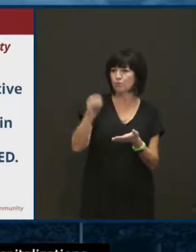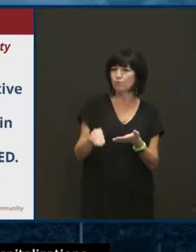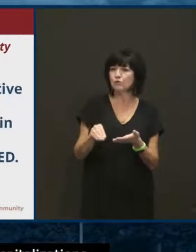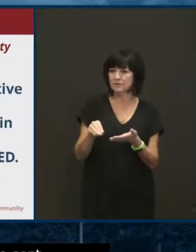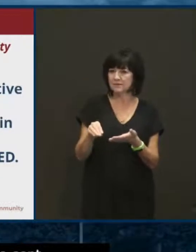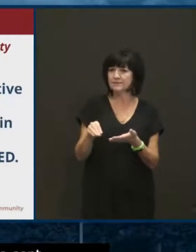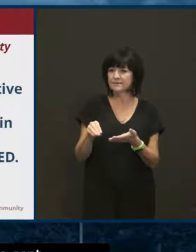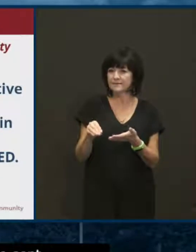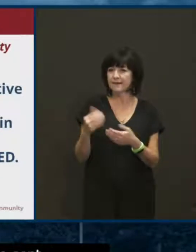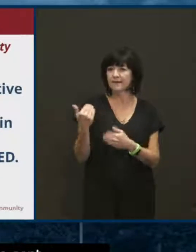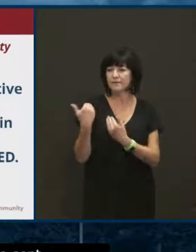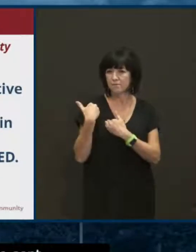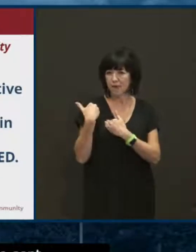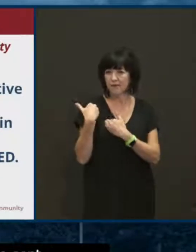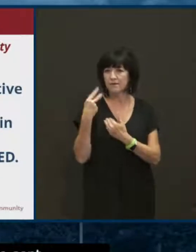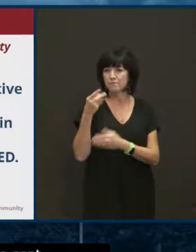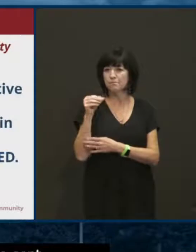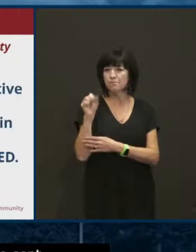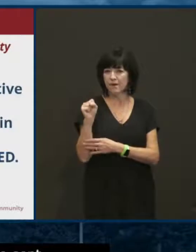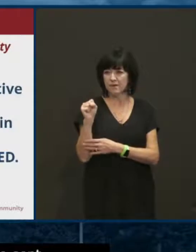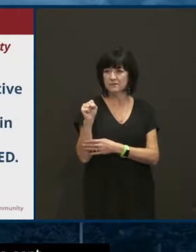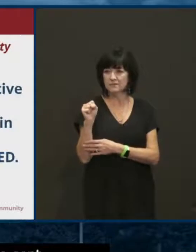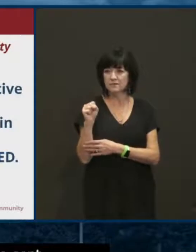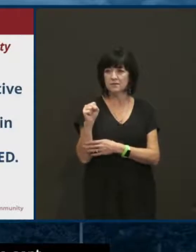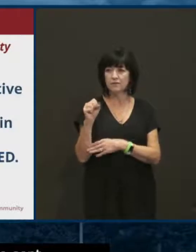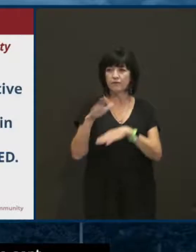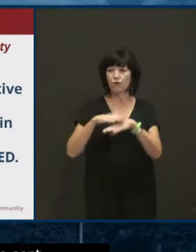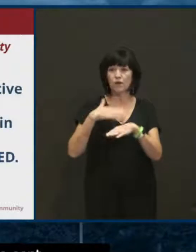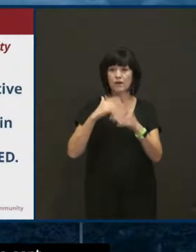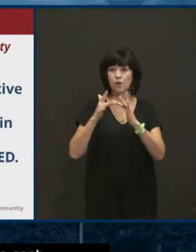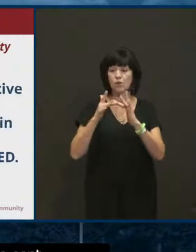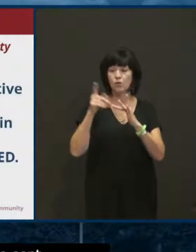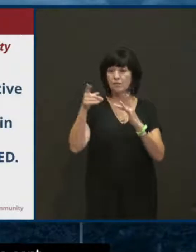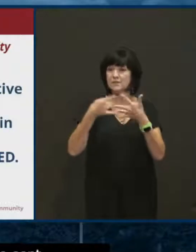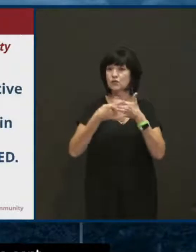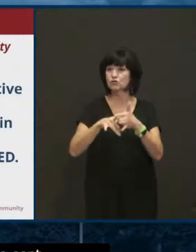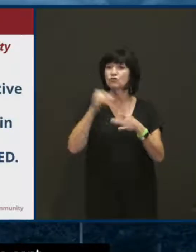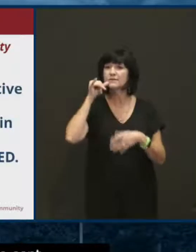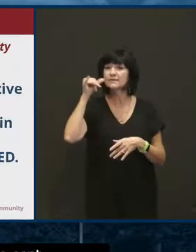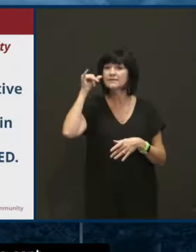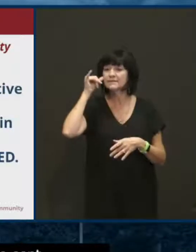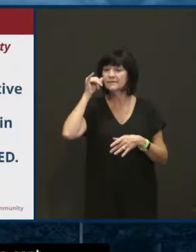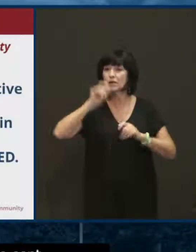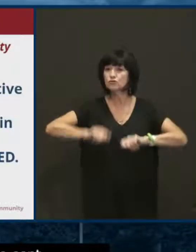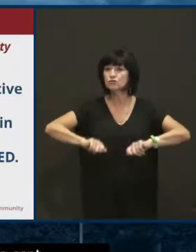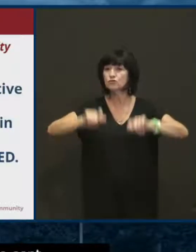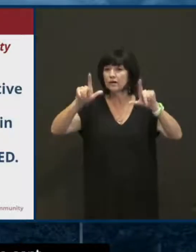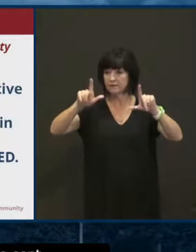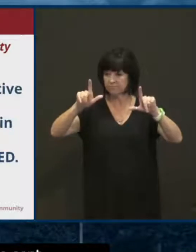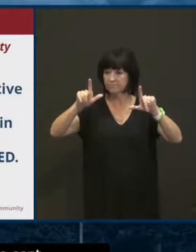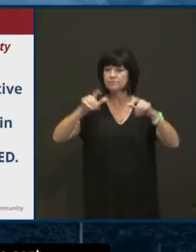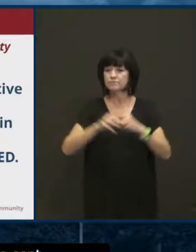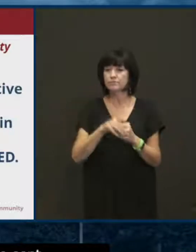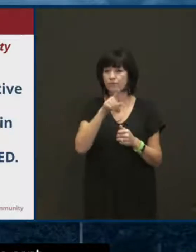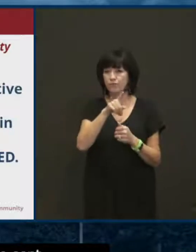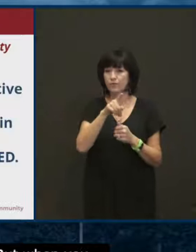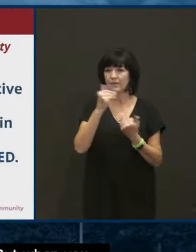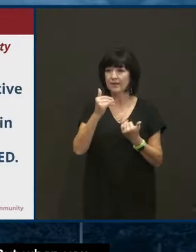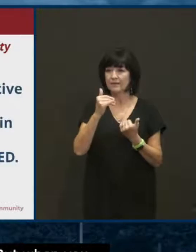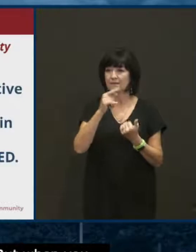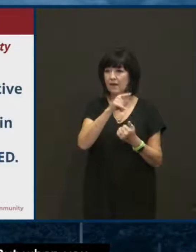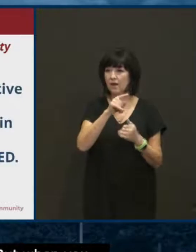on our website, but that did go live yesterday. So when you go into our website, you can